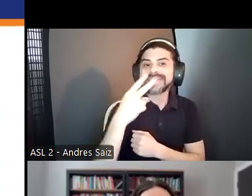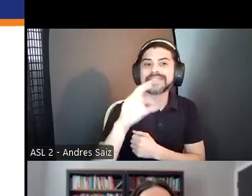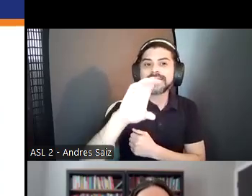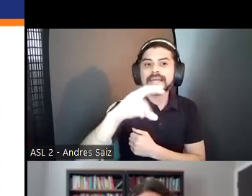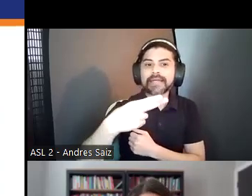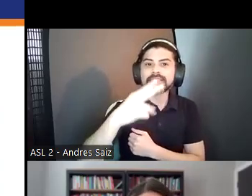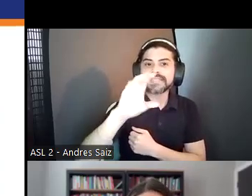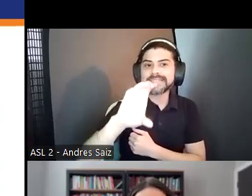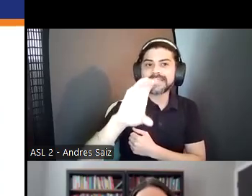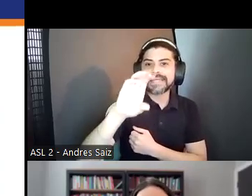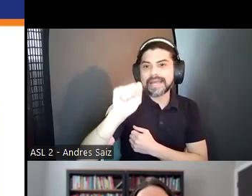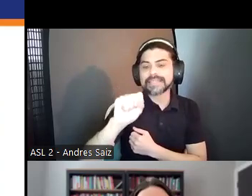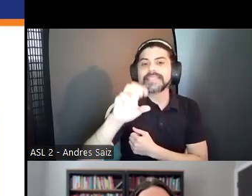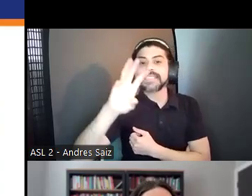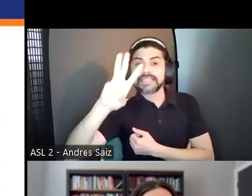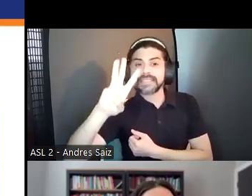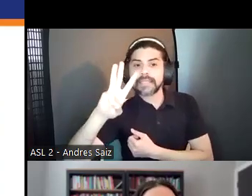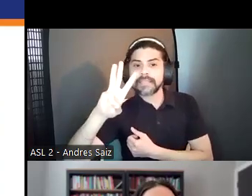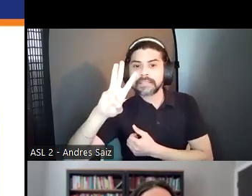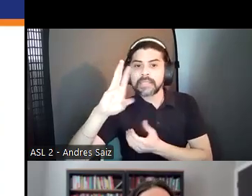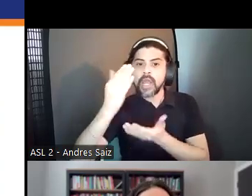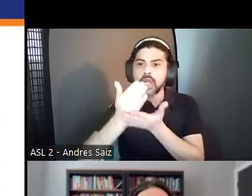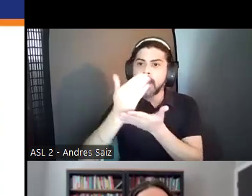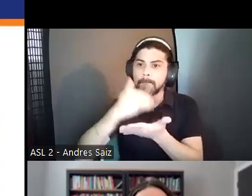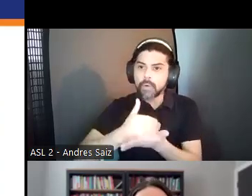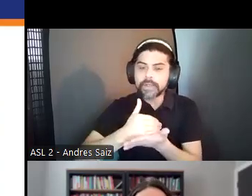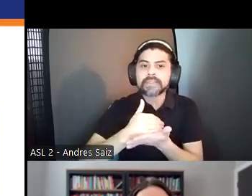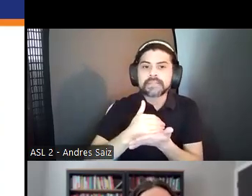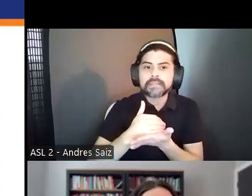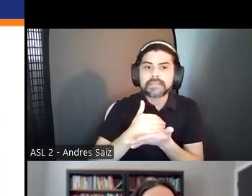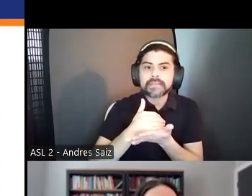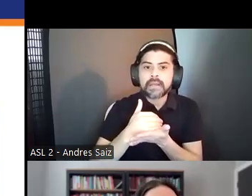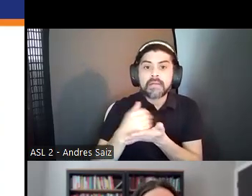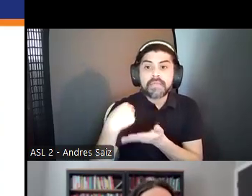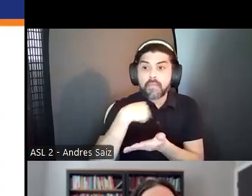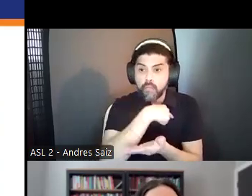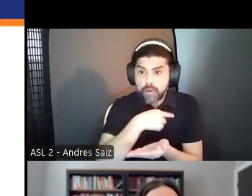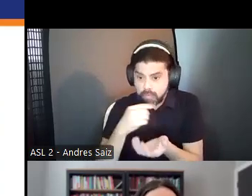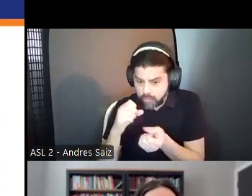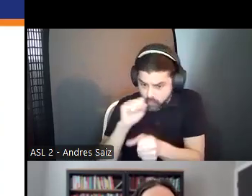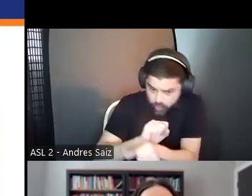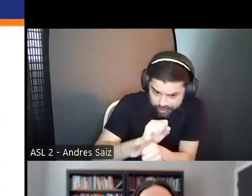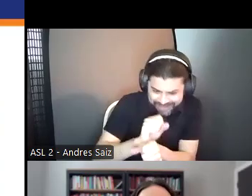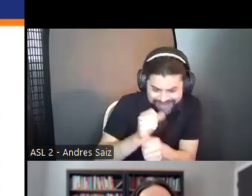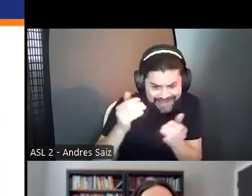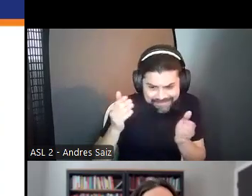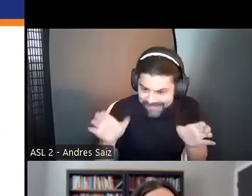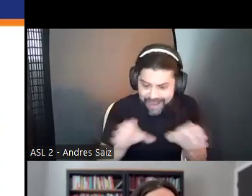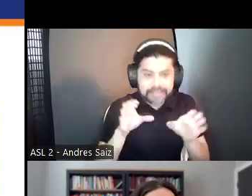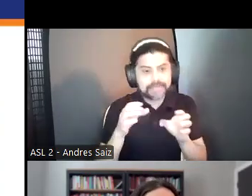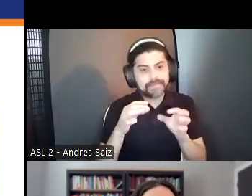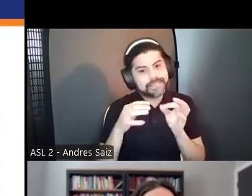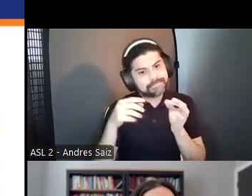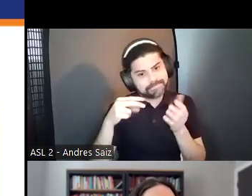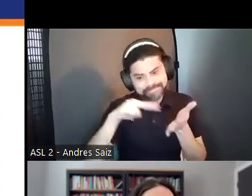CHCS's 6 components, which CDA and the collaborative consulting team are actively defining and tailoring to